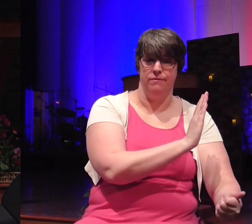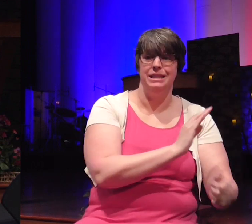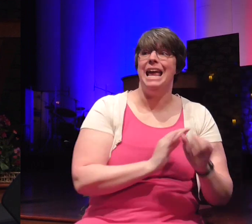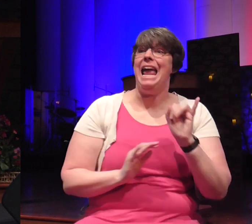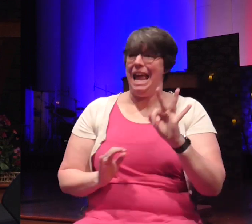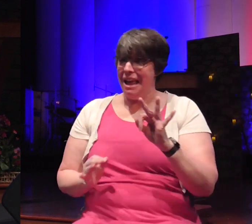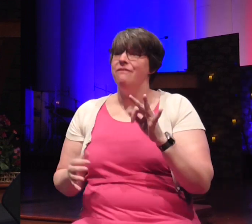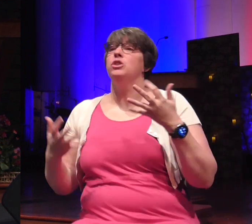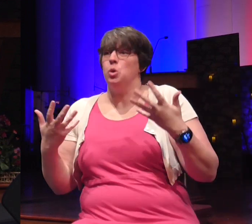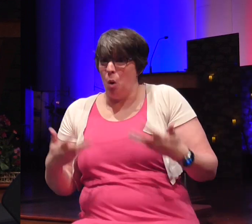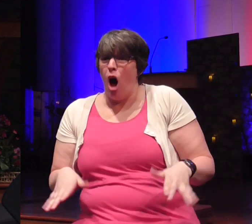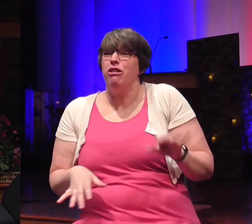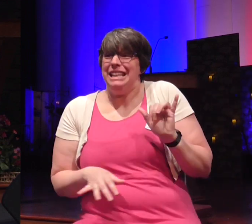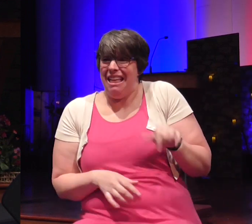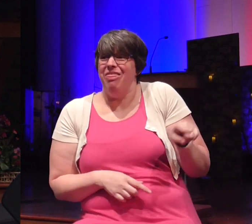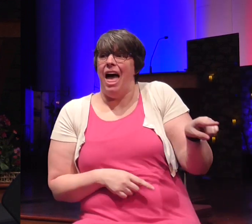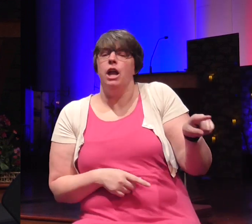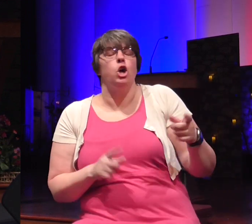up.